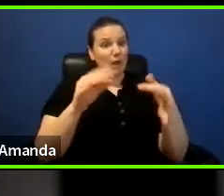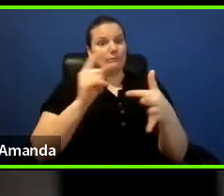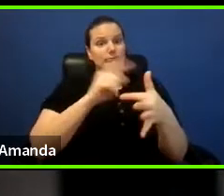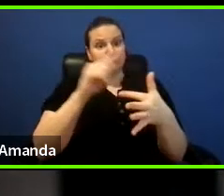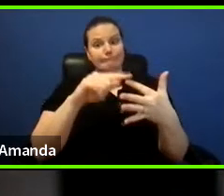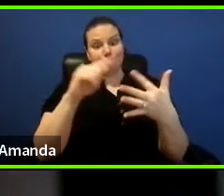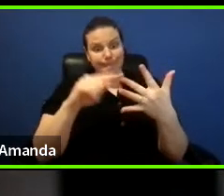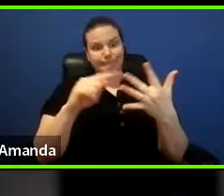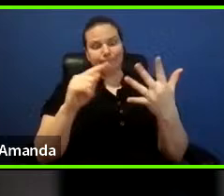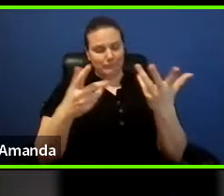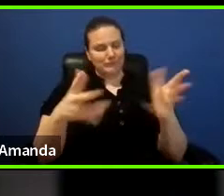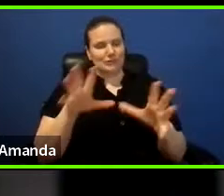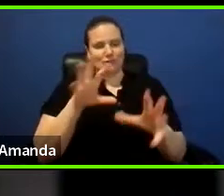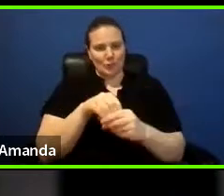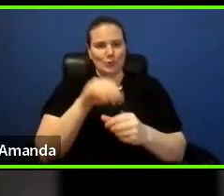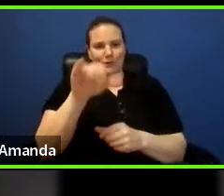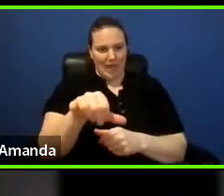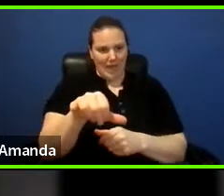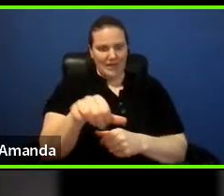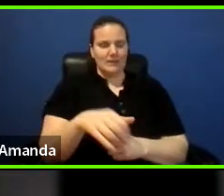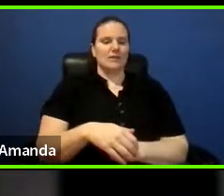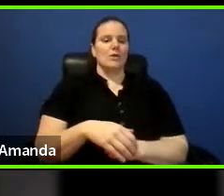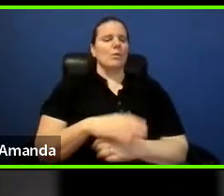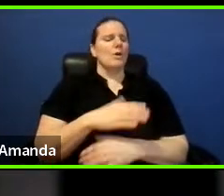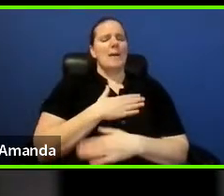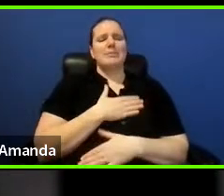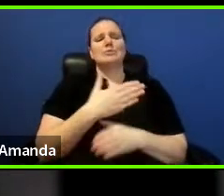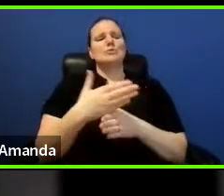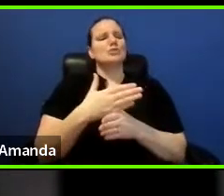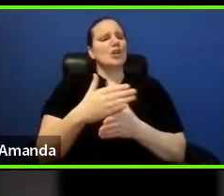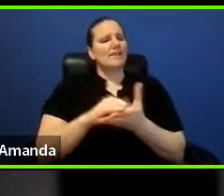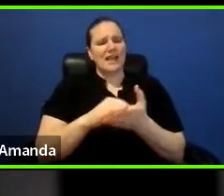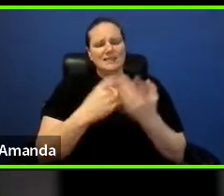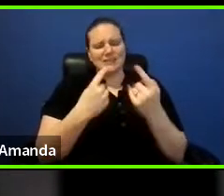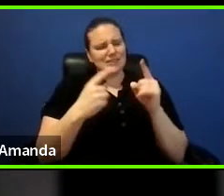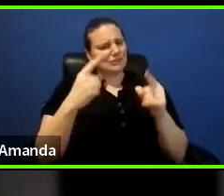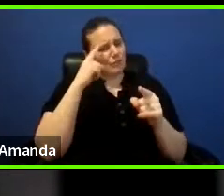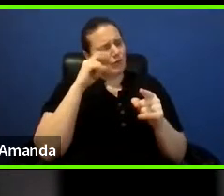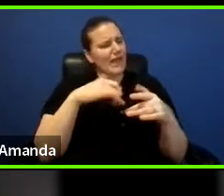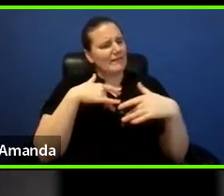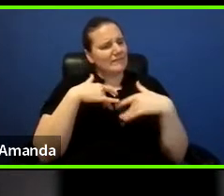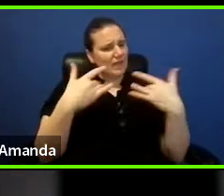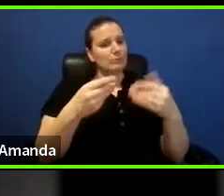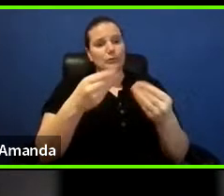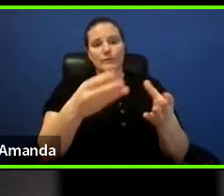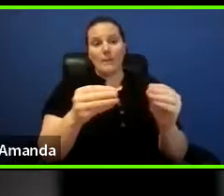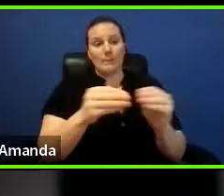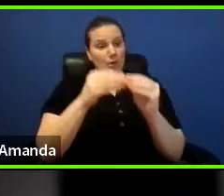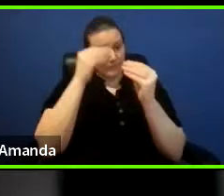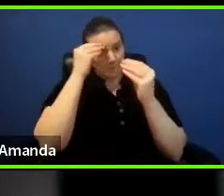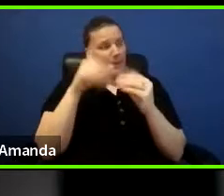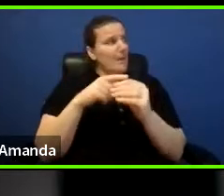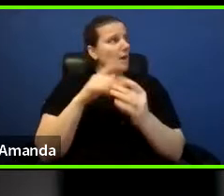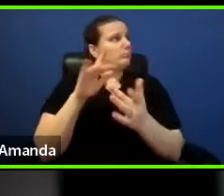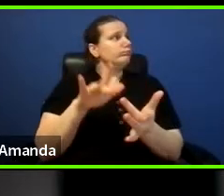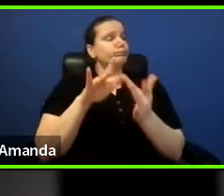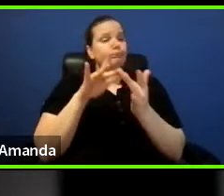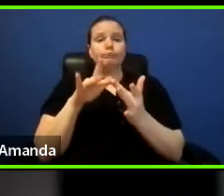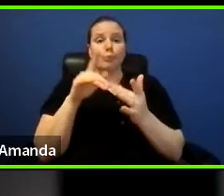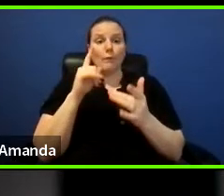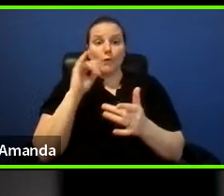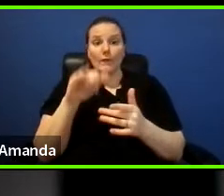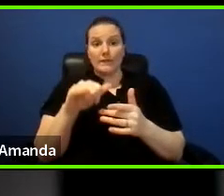So we will be happy to share the successes from those events and provide more information about our outreach plan to those